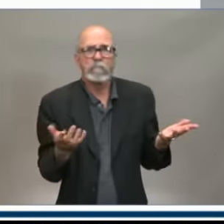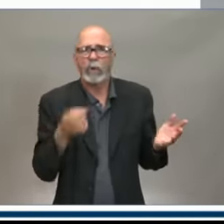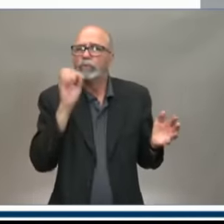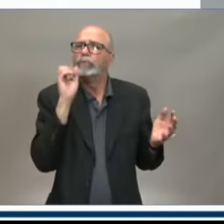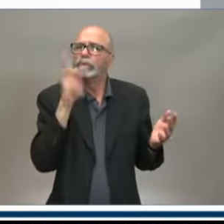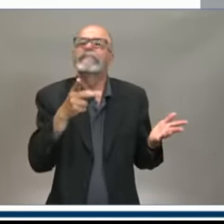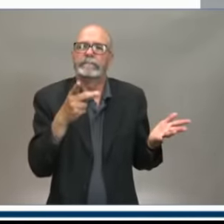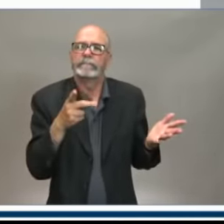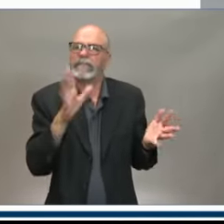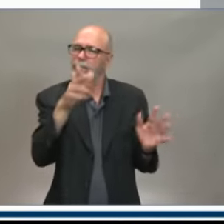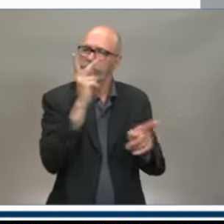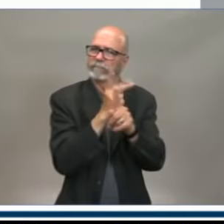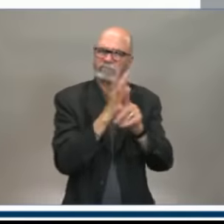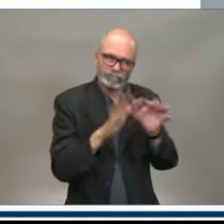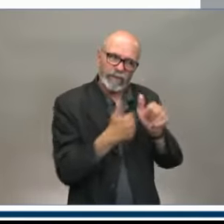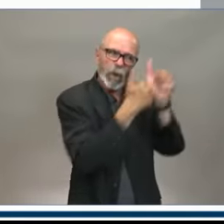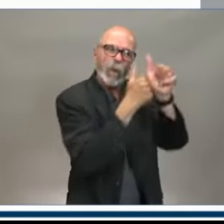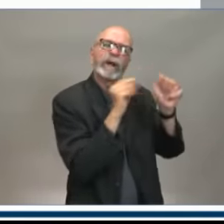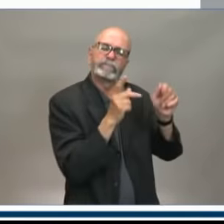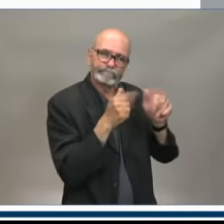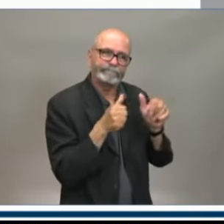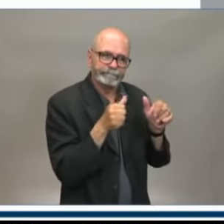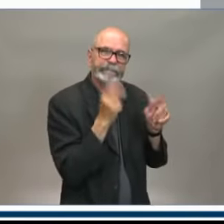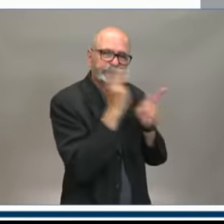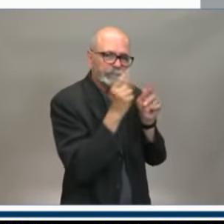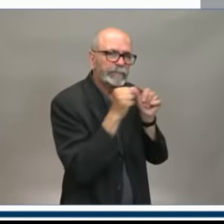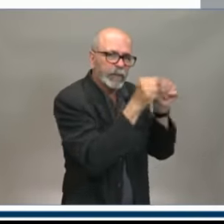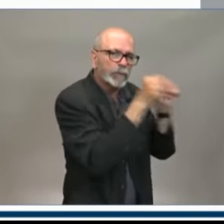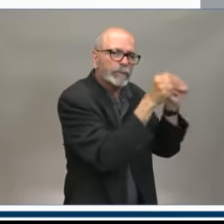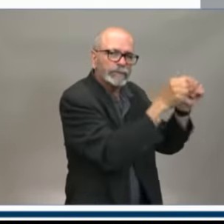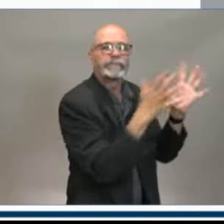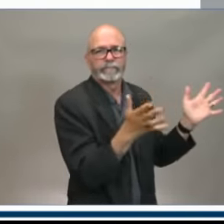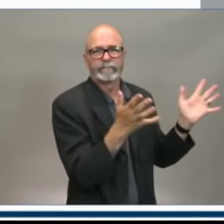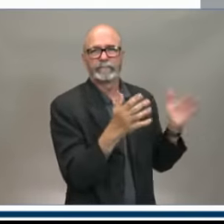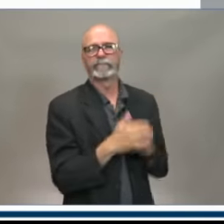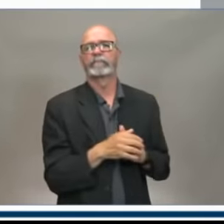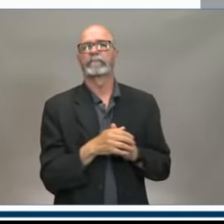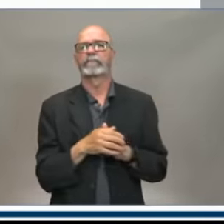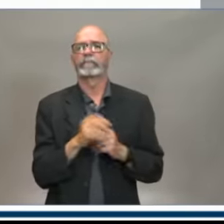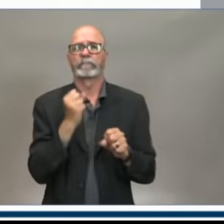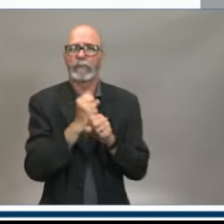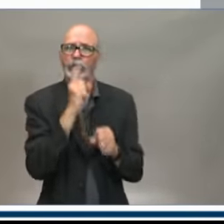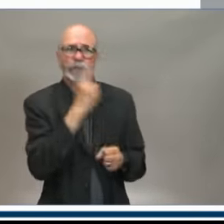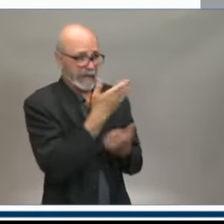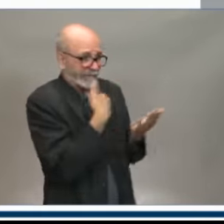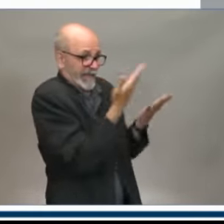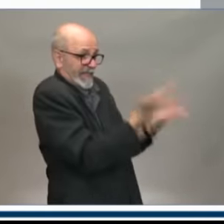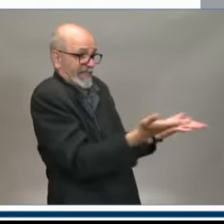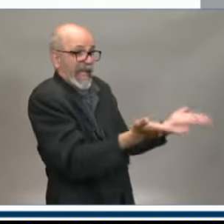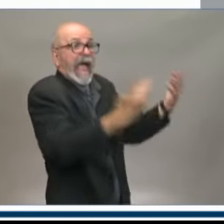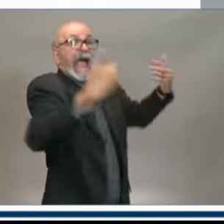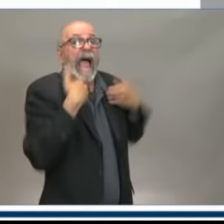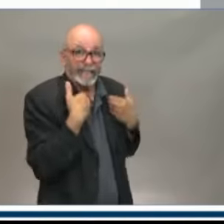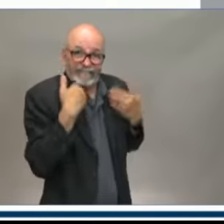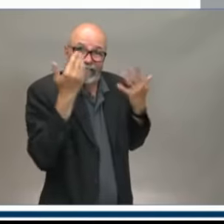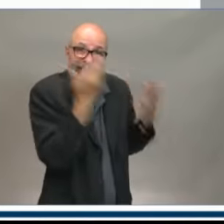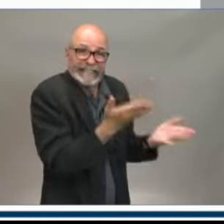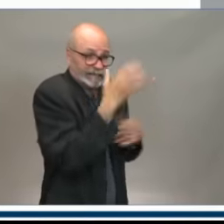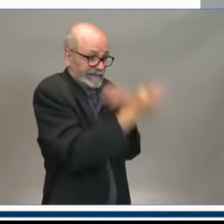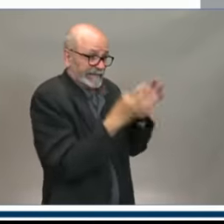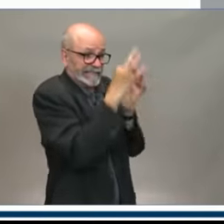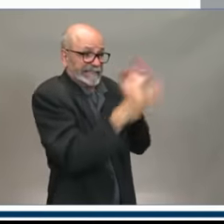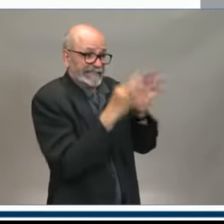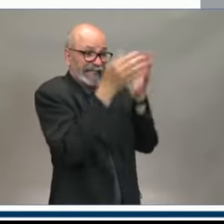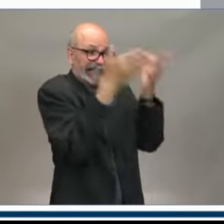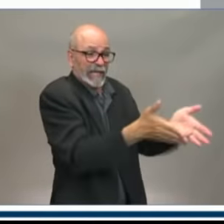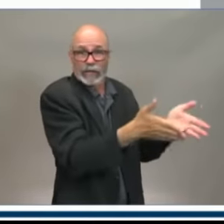that infrastructure and use that as appropriately to make sure we have a very broad range of testing, and the first step in doing